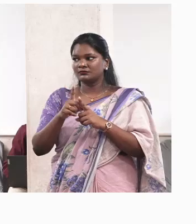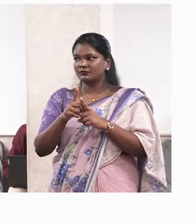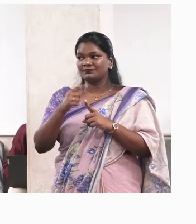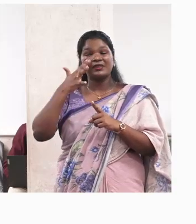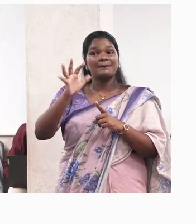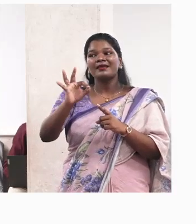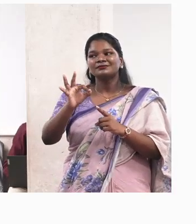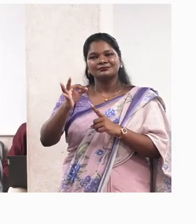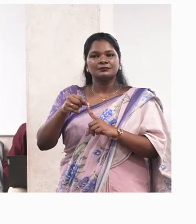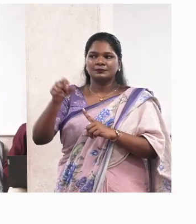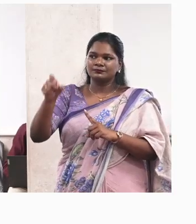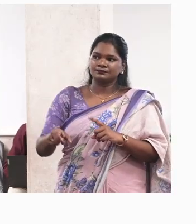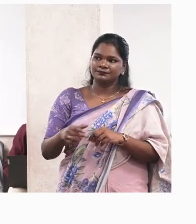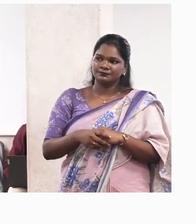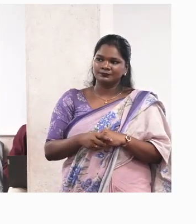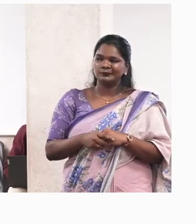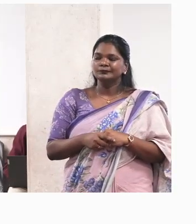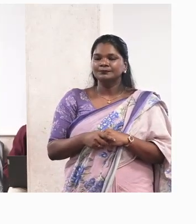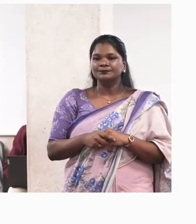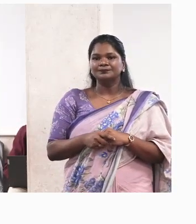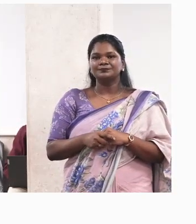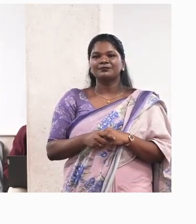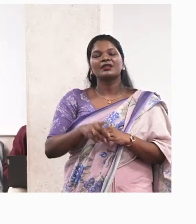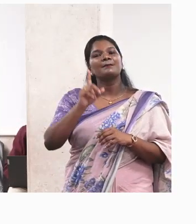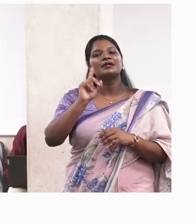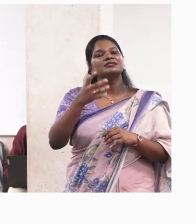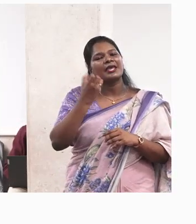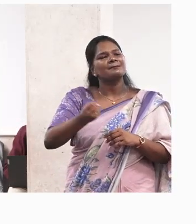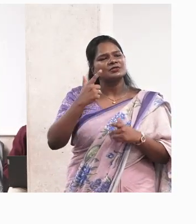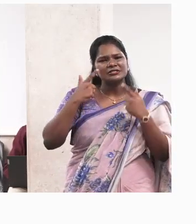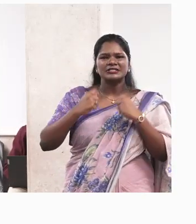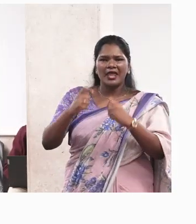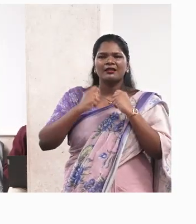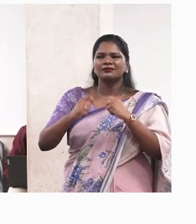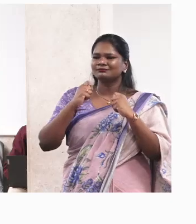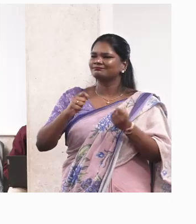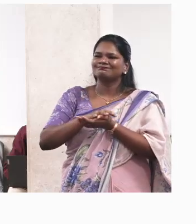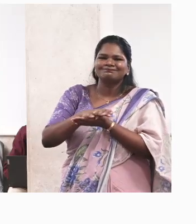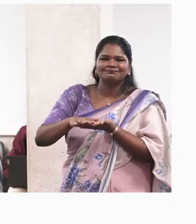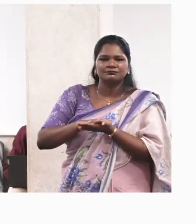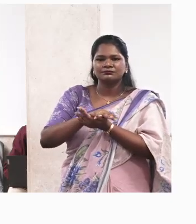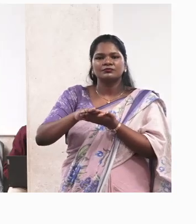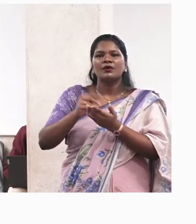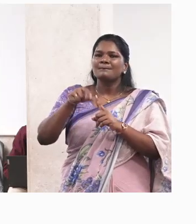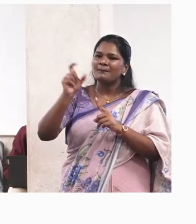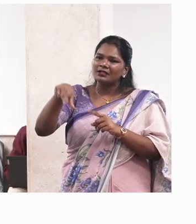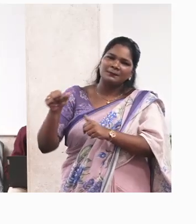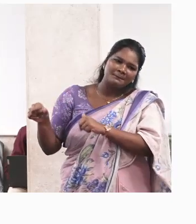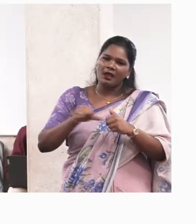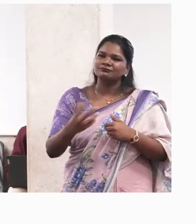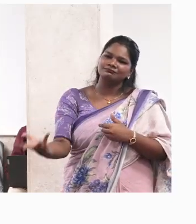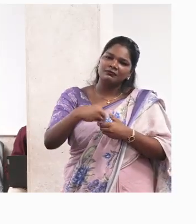main client, and just keep the chair, the space for the person to come back,